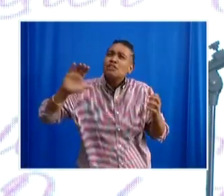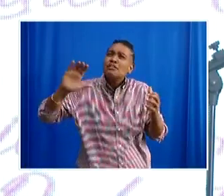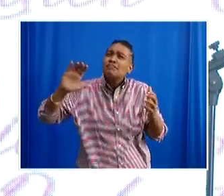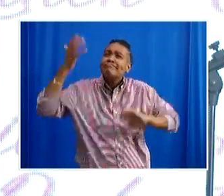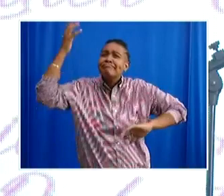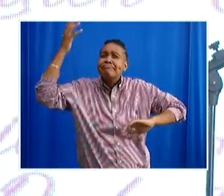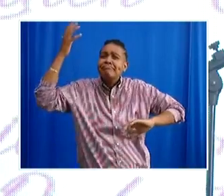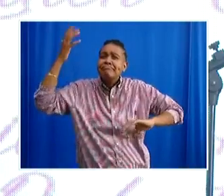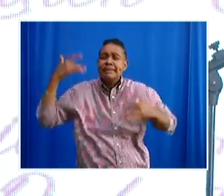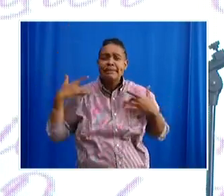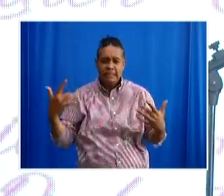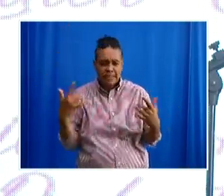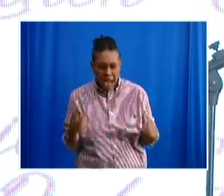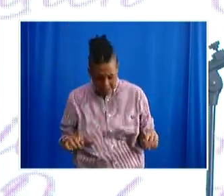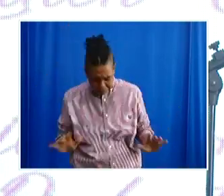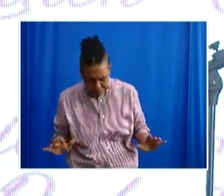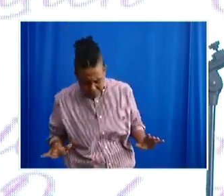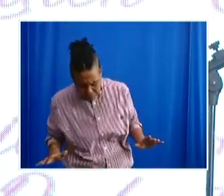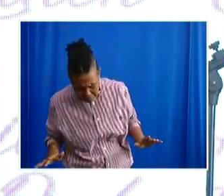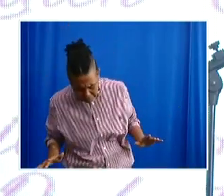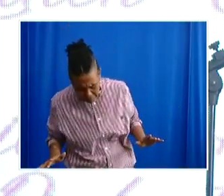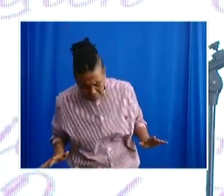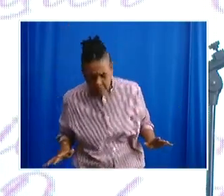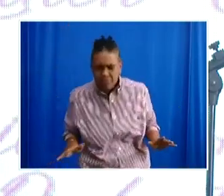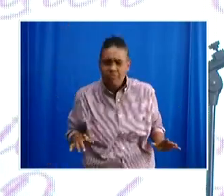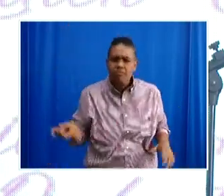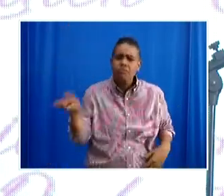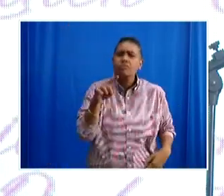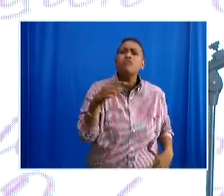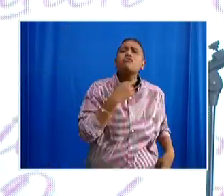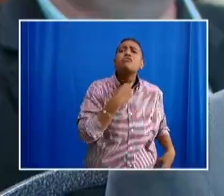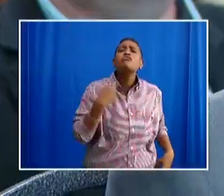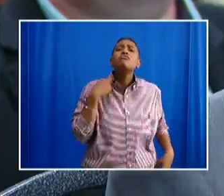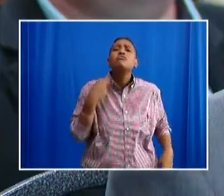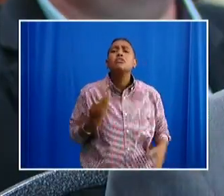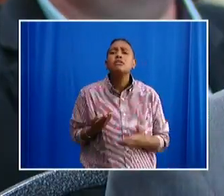occur, they threaten budgetary